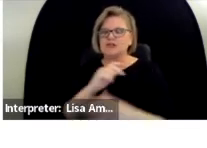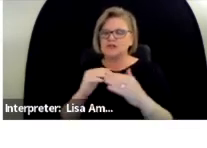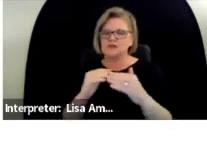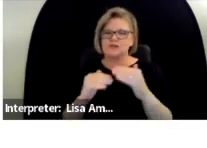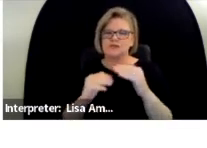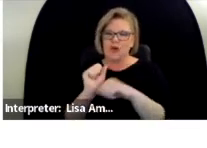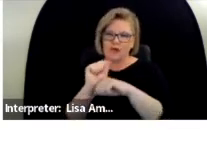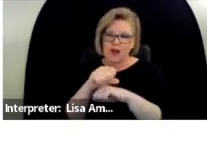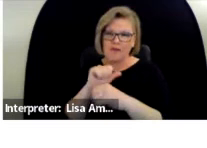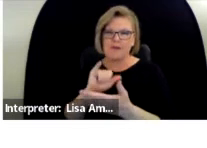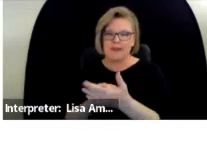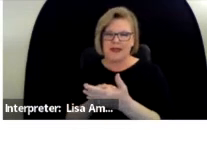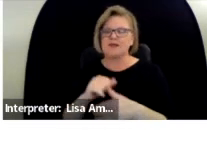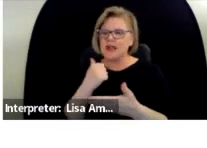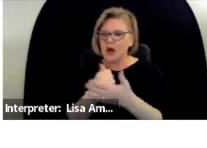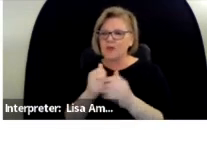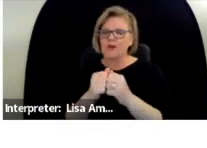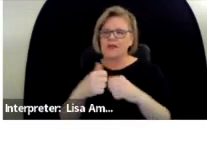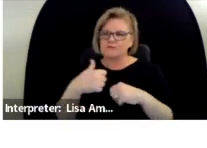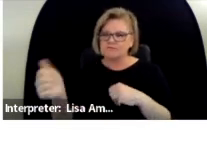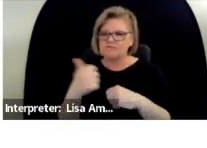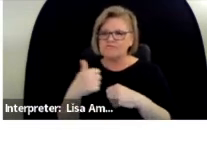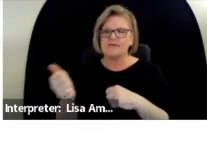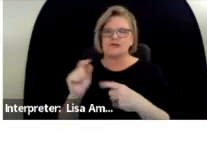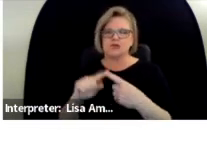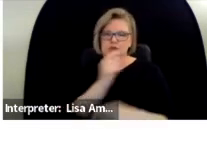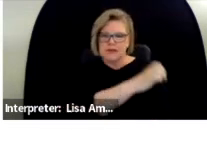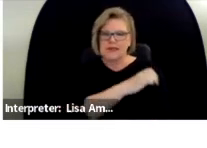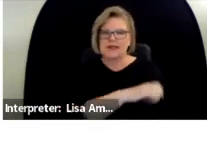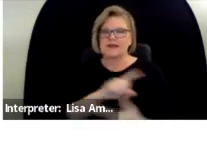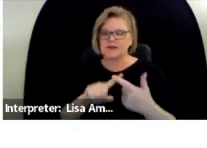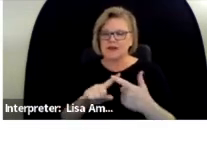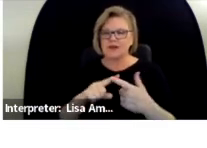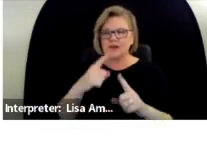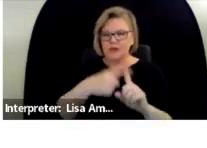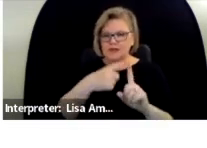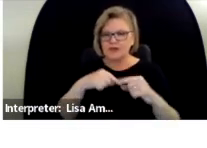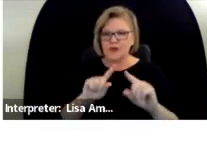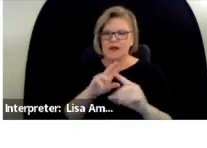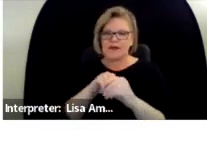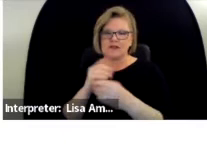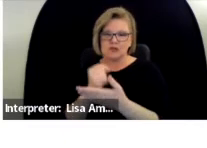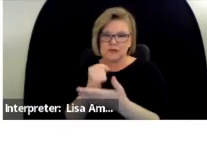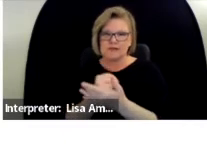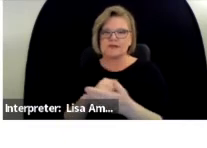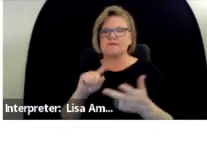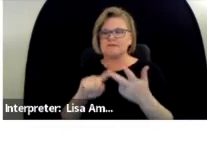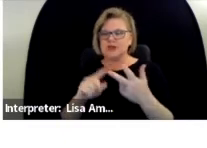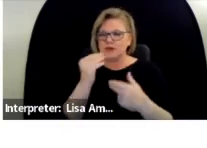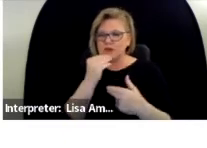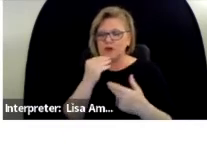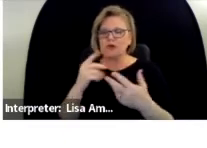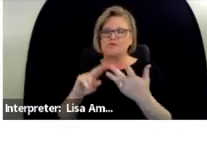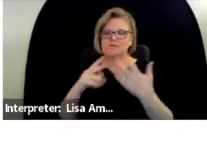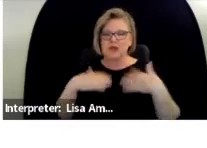transportation to the clinic, rent while in treatment, clothing, food, and other services. Dr.